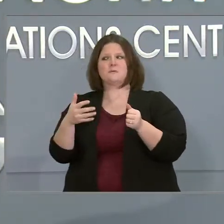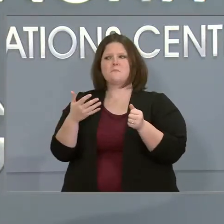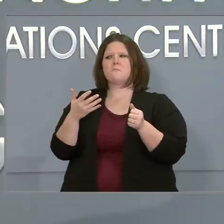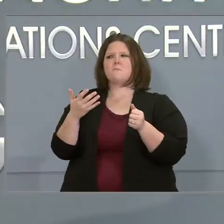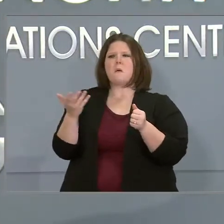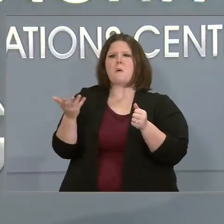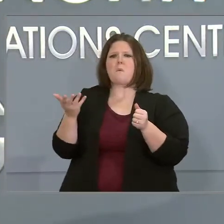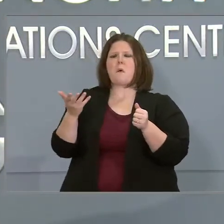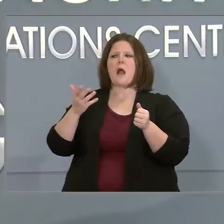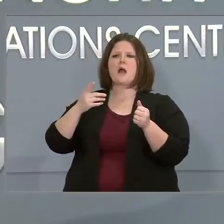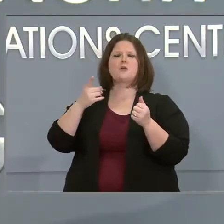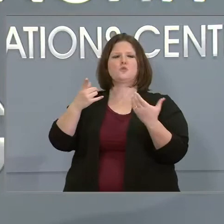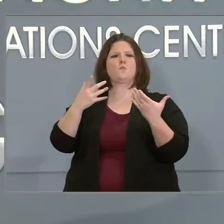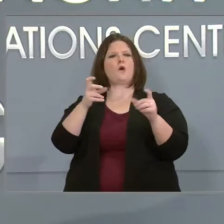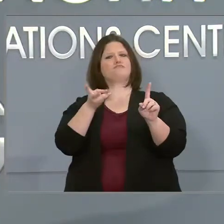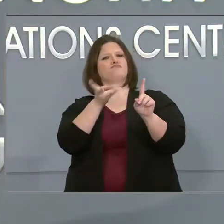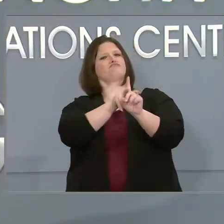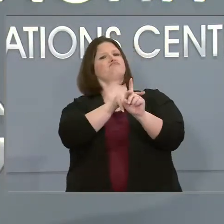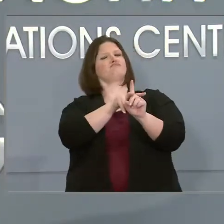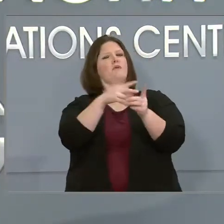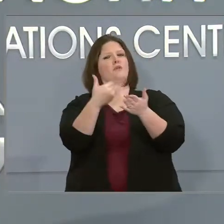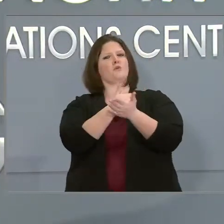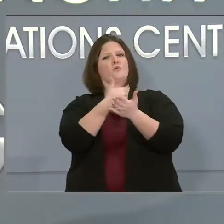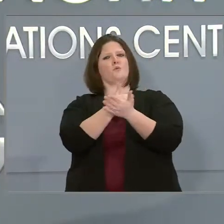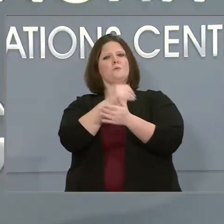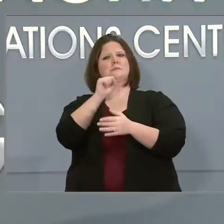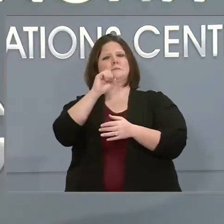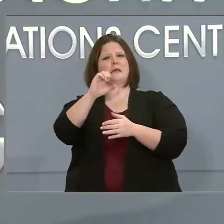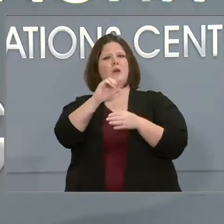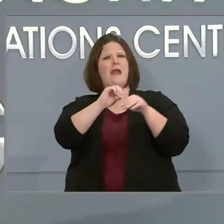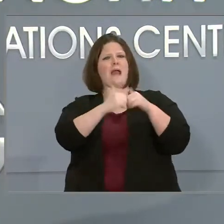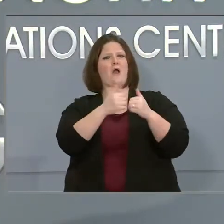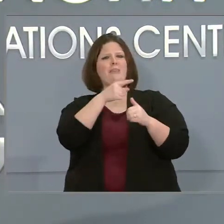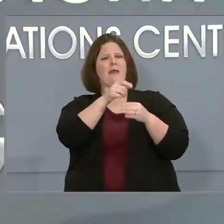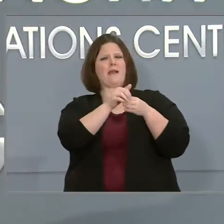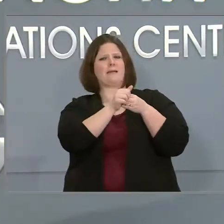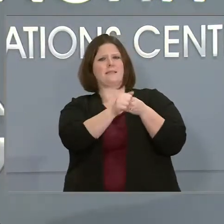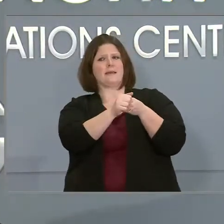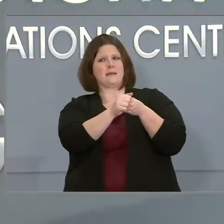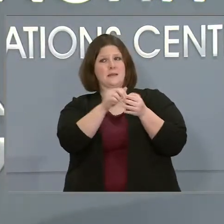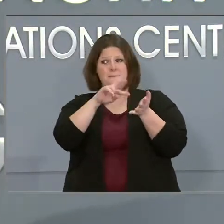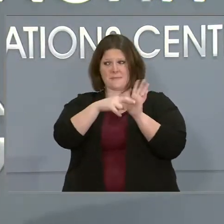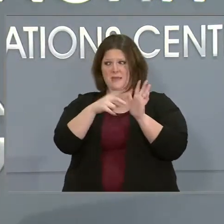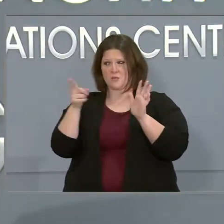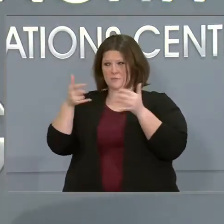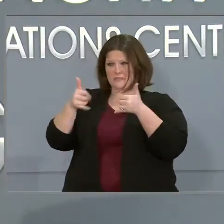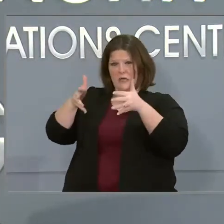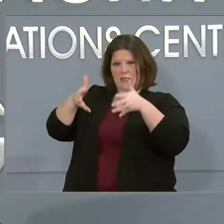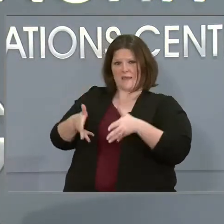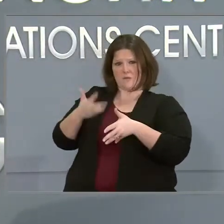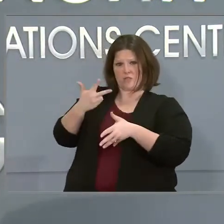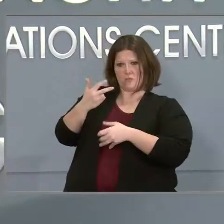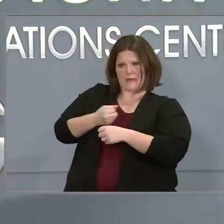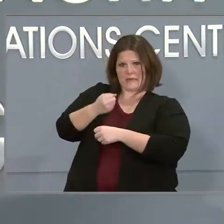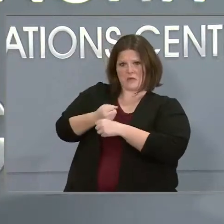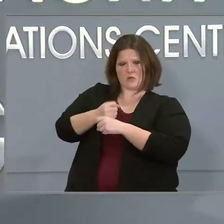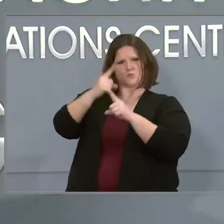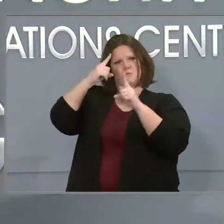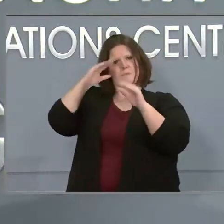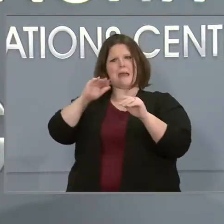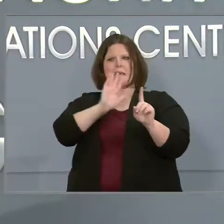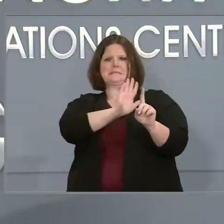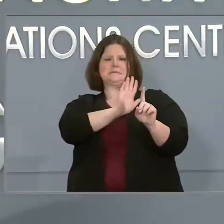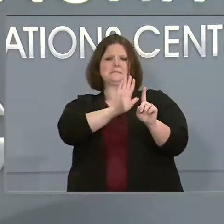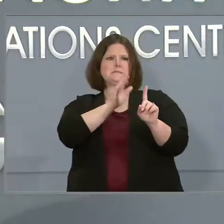the incoming secretary to lead? What kind? You still have 3 years left in your administration. What do you expect from him, and what kind